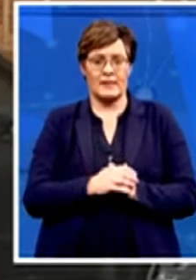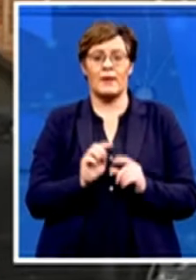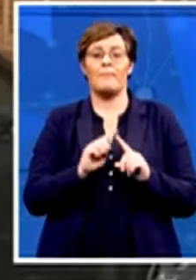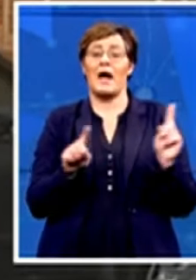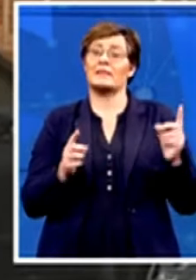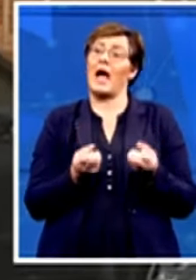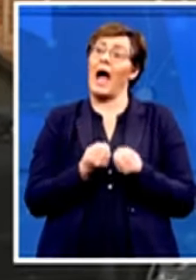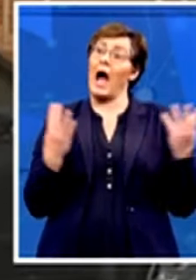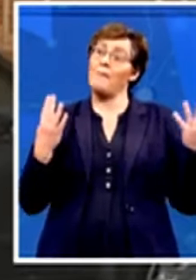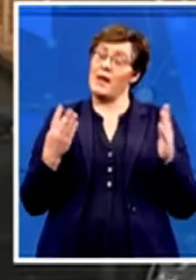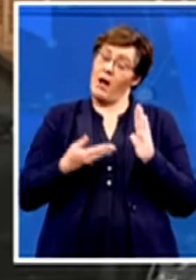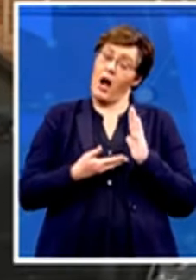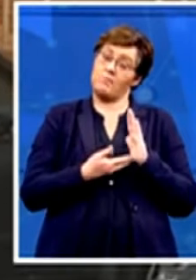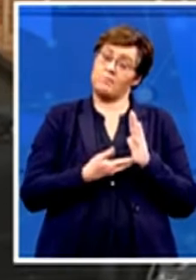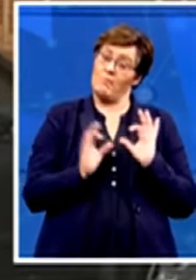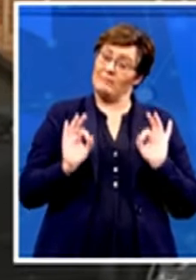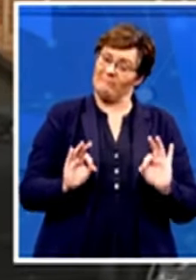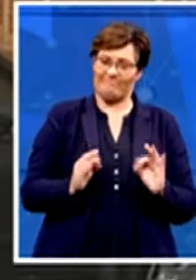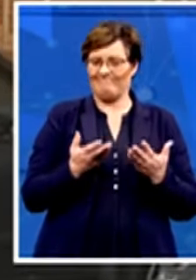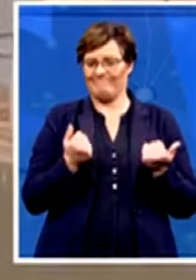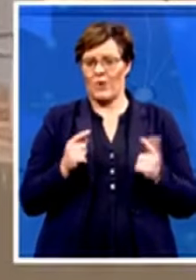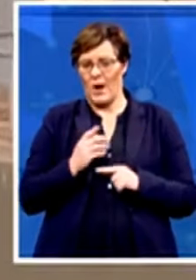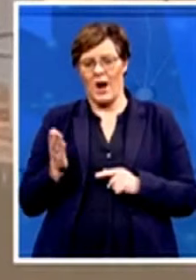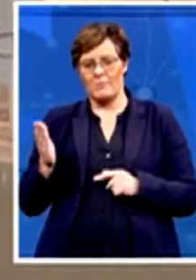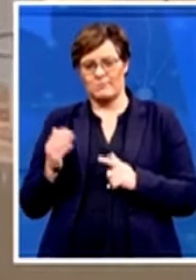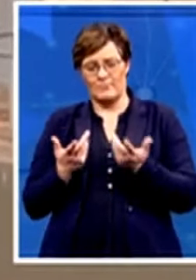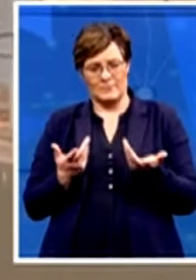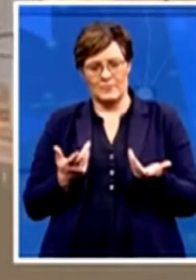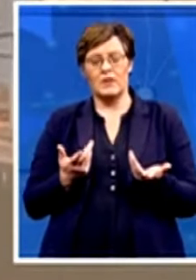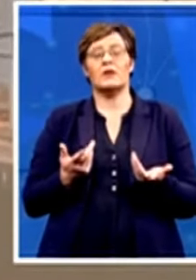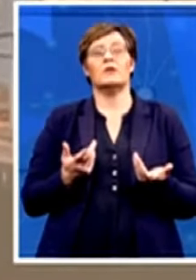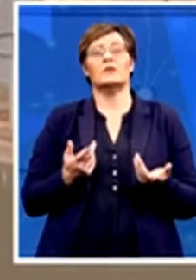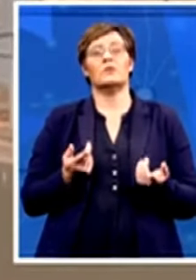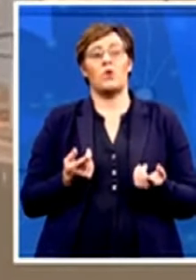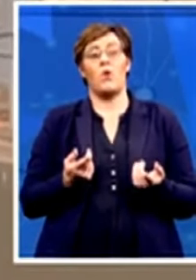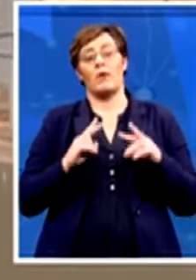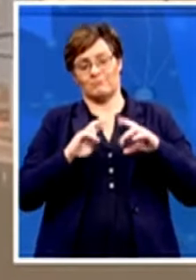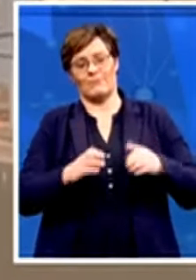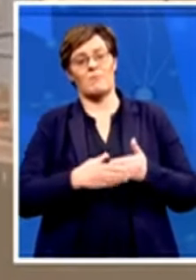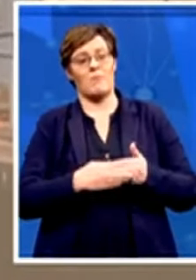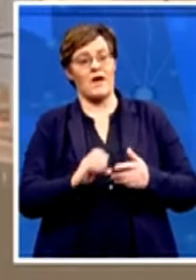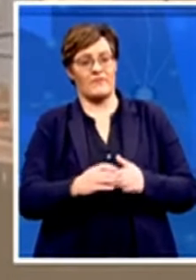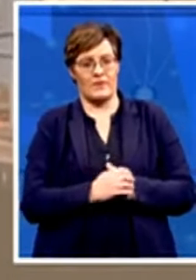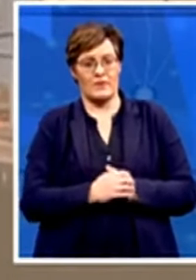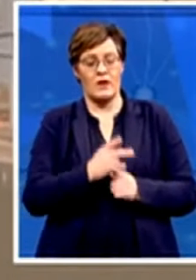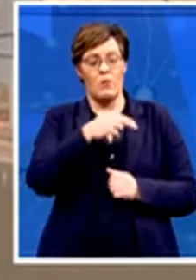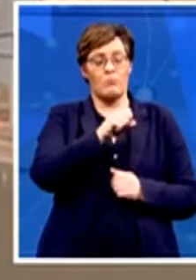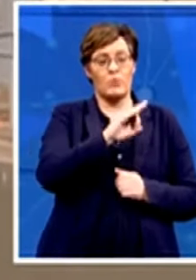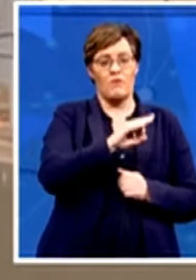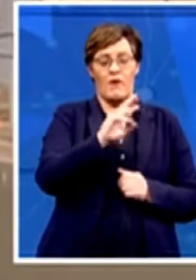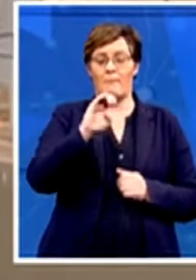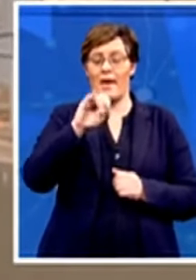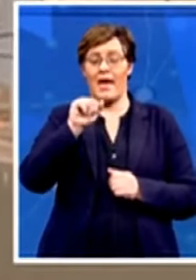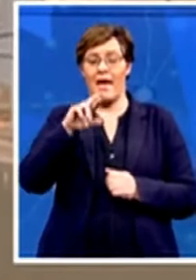do have received more cases that are under investigation. Prof Meyer and SAPRA has urged the public to report all